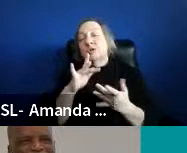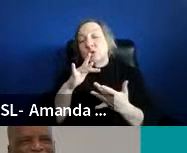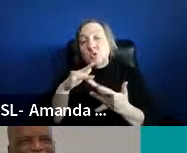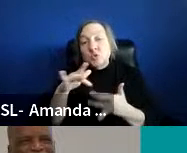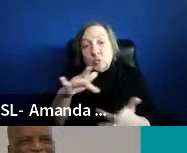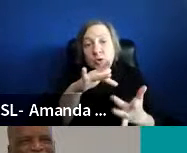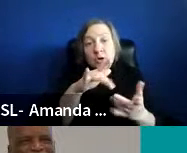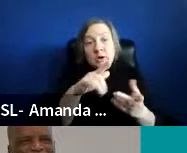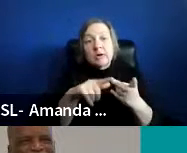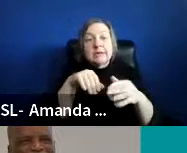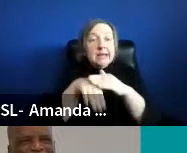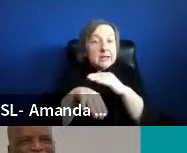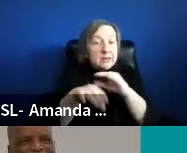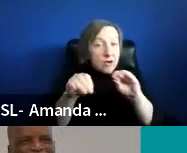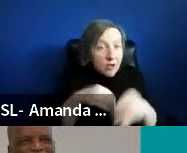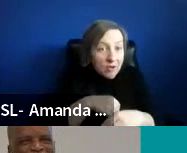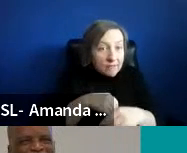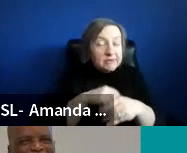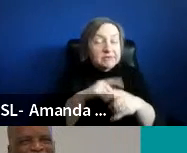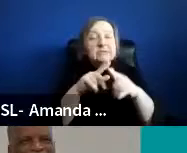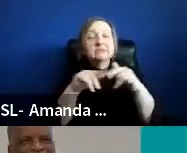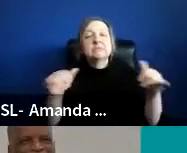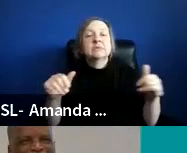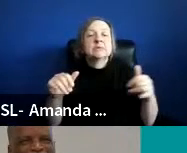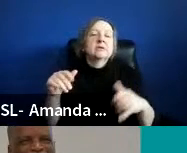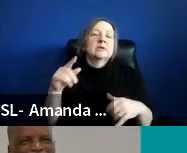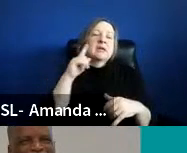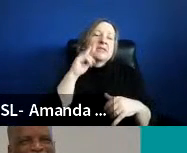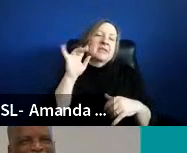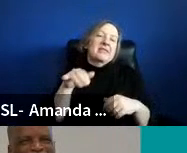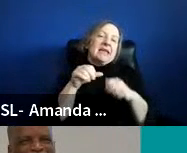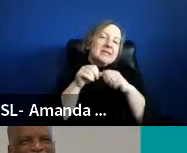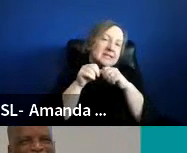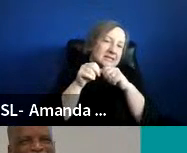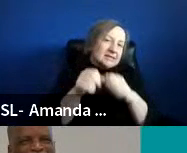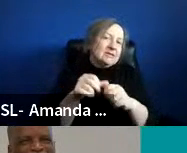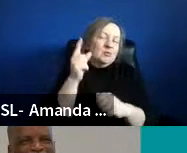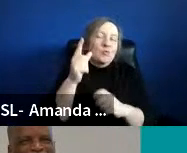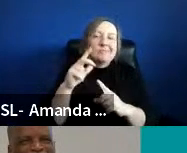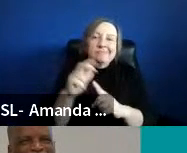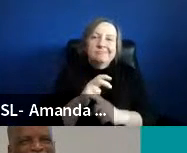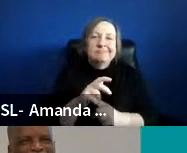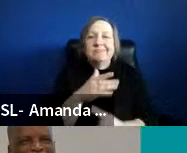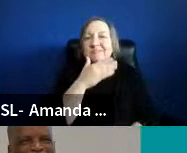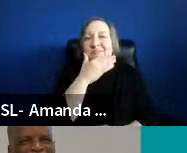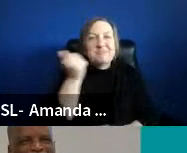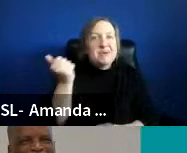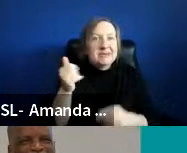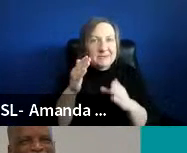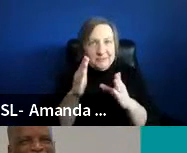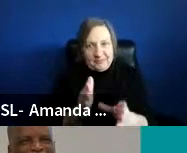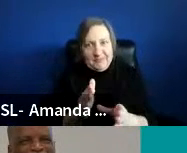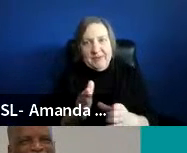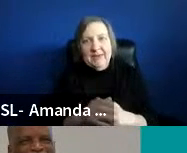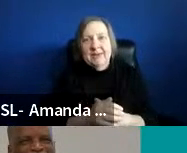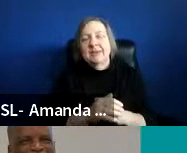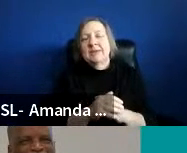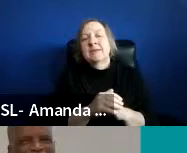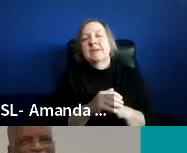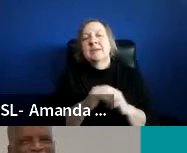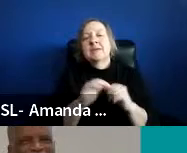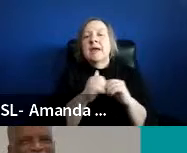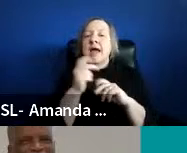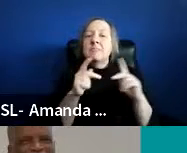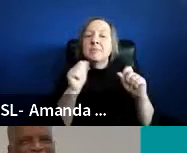the office, I think it continues to be one of the best ways for people to